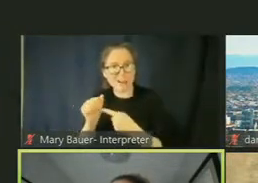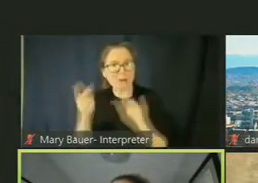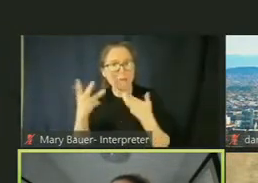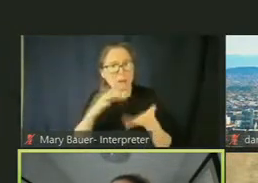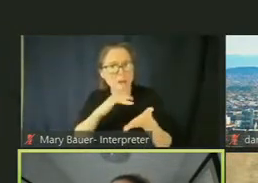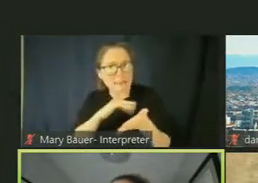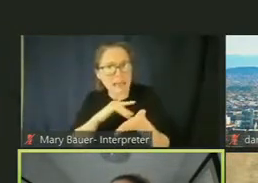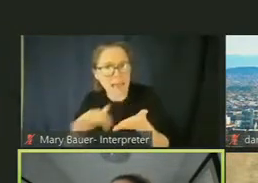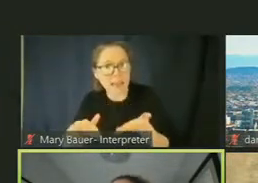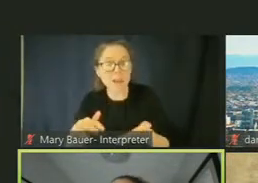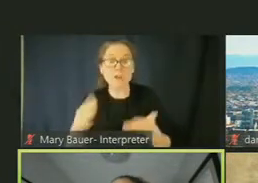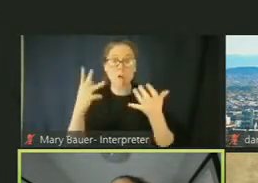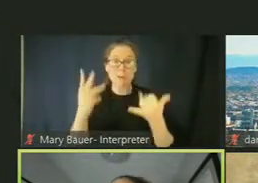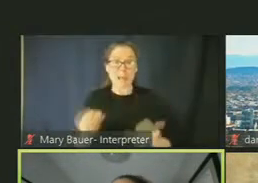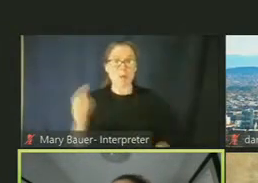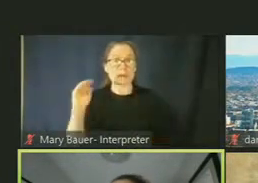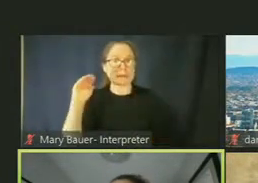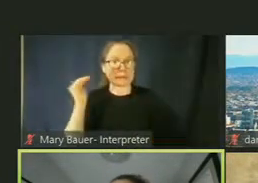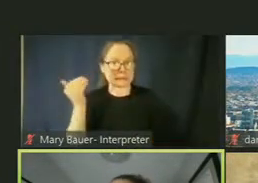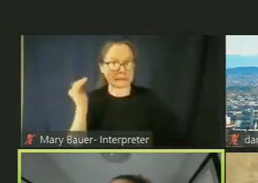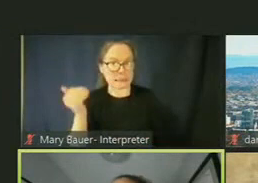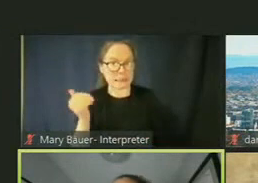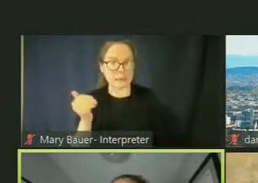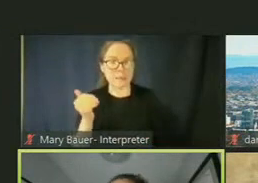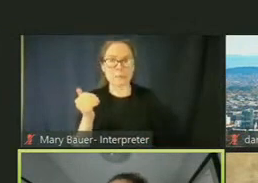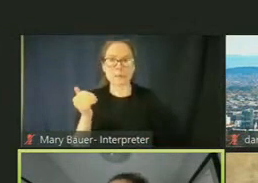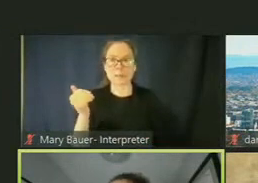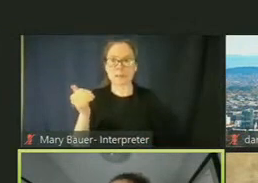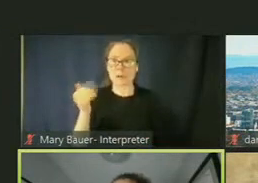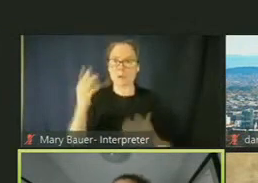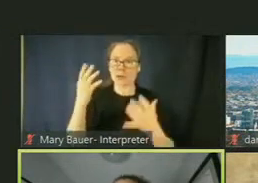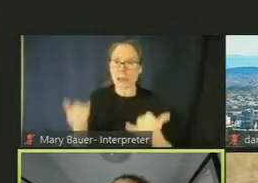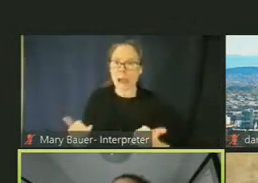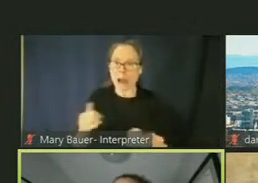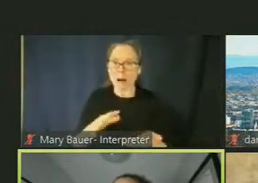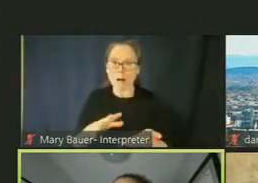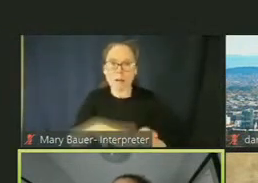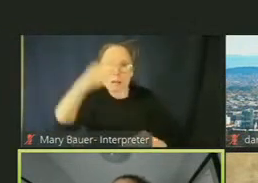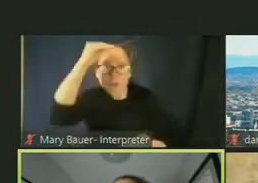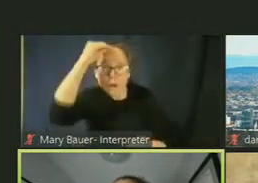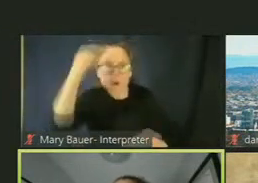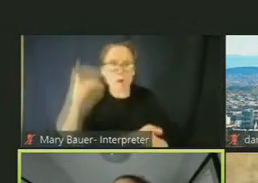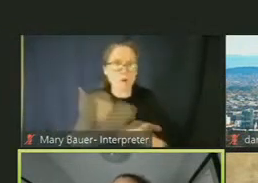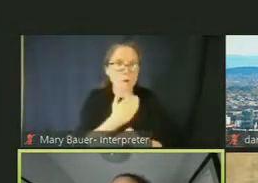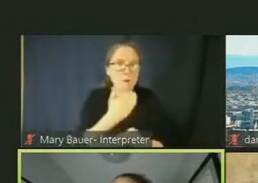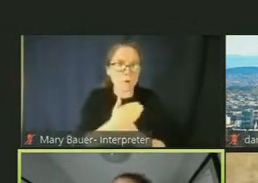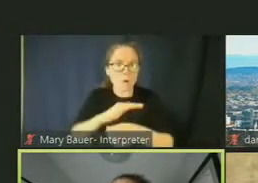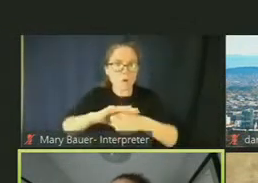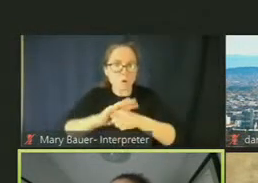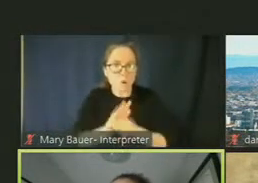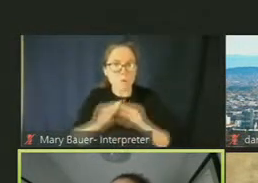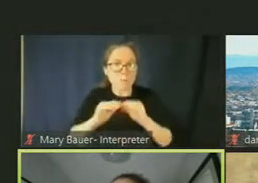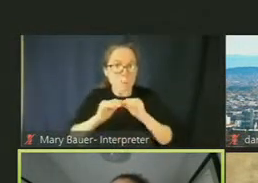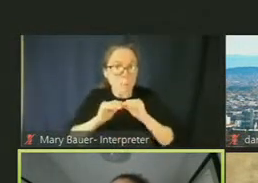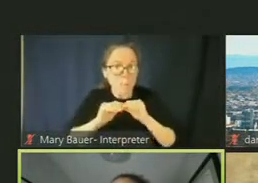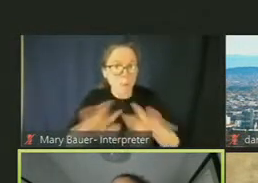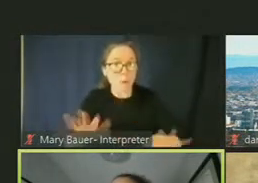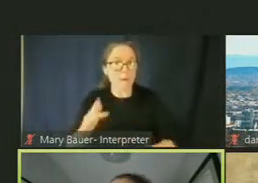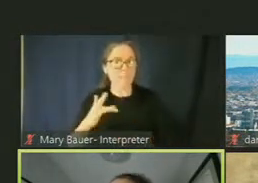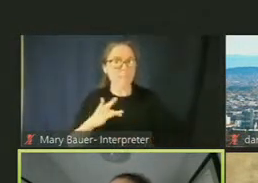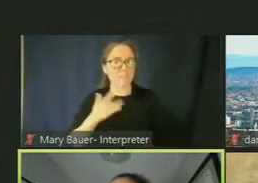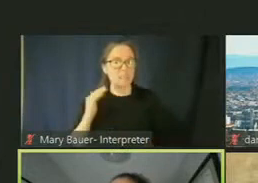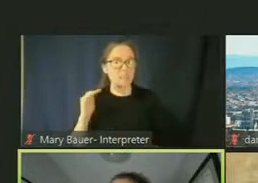that the awareness of a pandemic and a virus outbreak at this scale is new to the public,